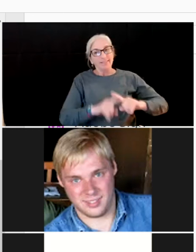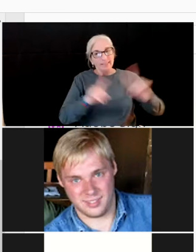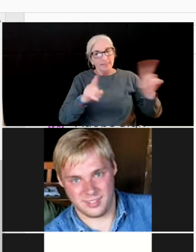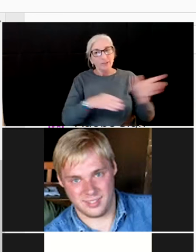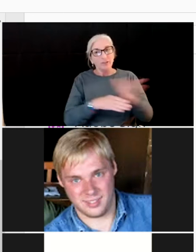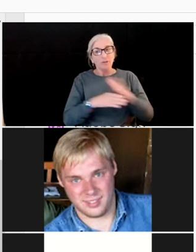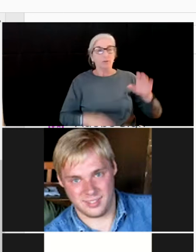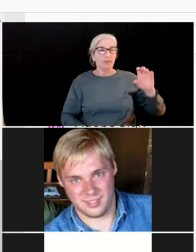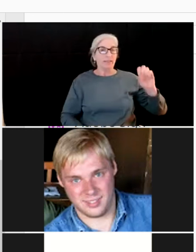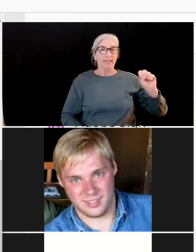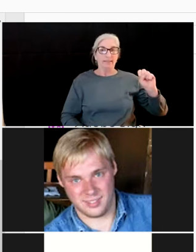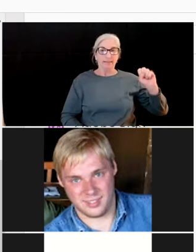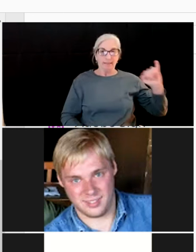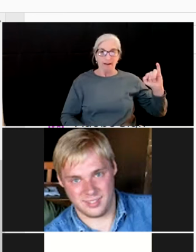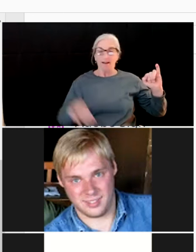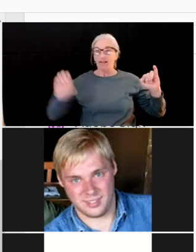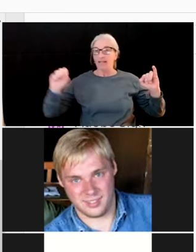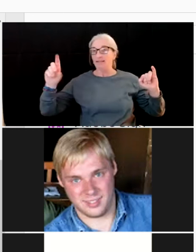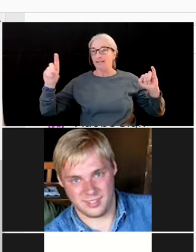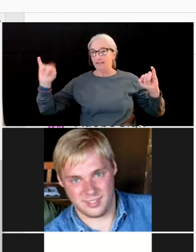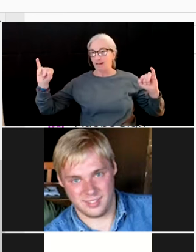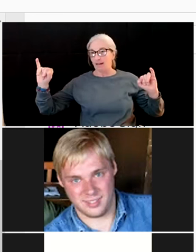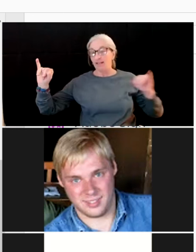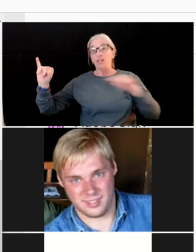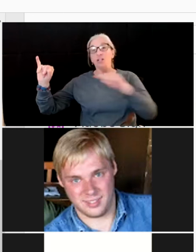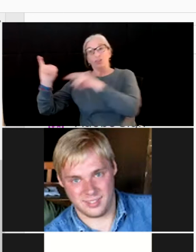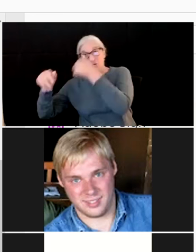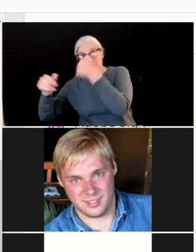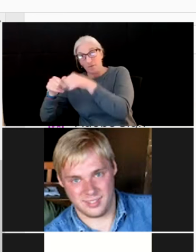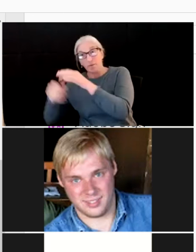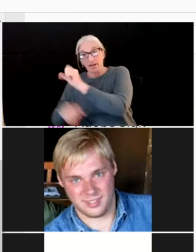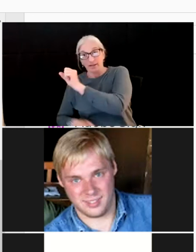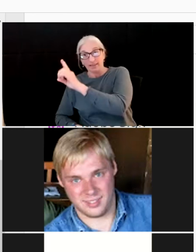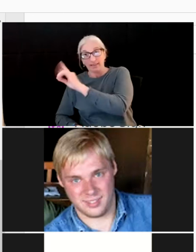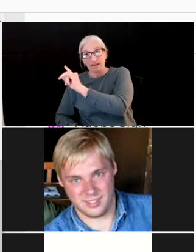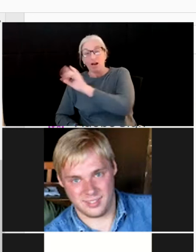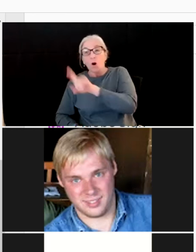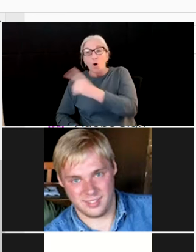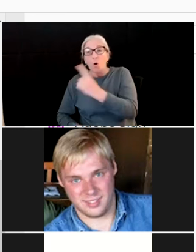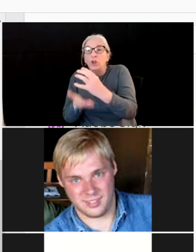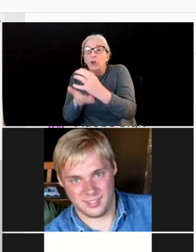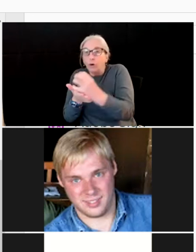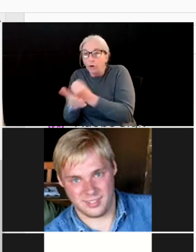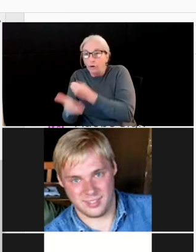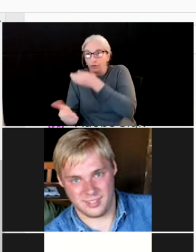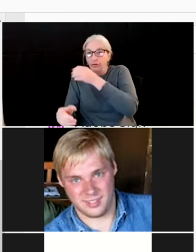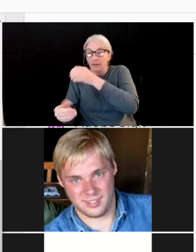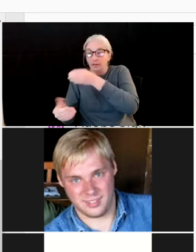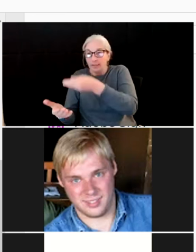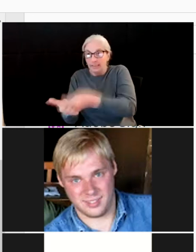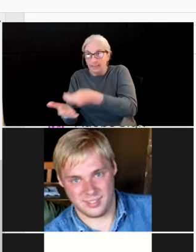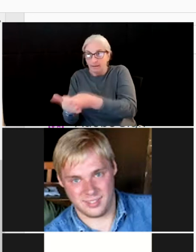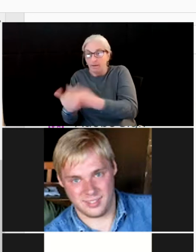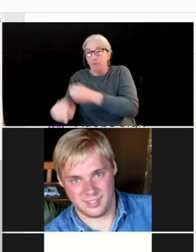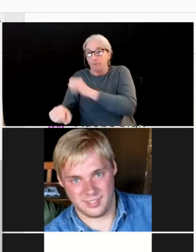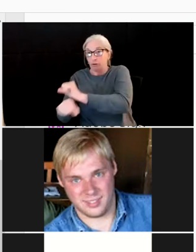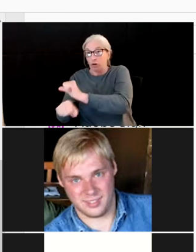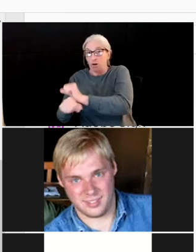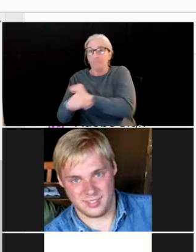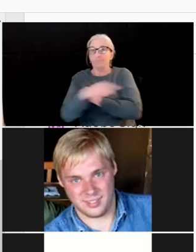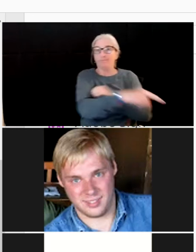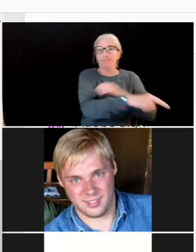SSI is that with SSDI, it's only earned income that they're looking at. Whereas SSI, they're looking at both earned and unearned income. And again,